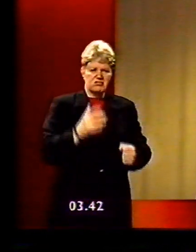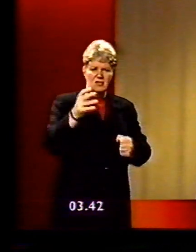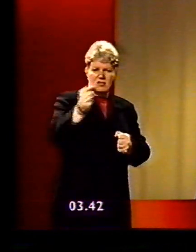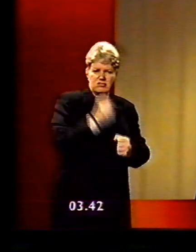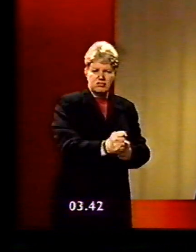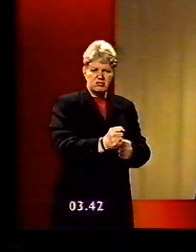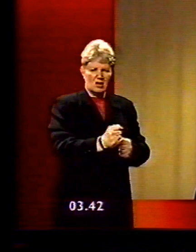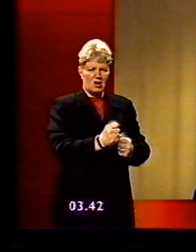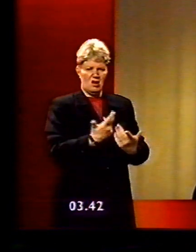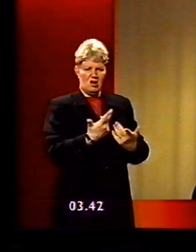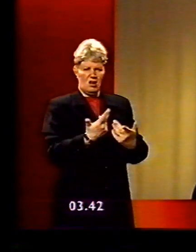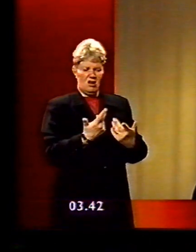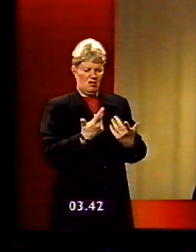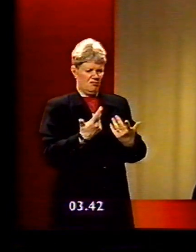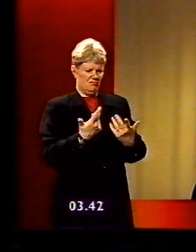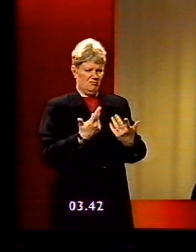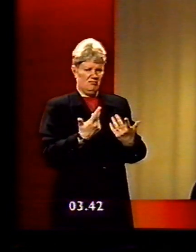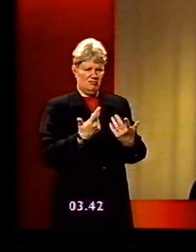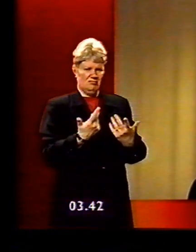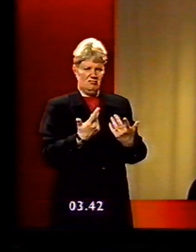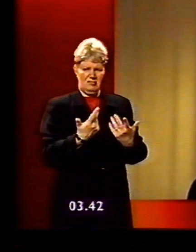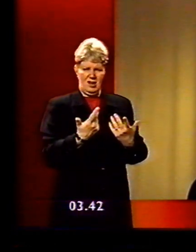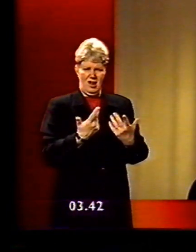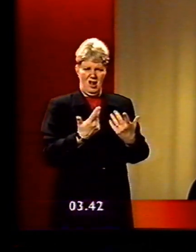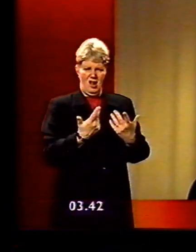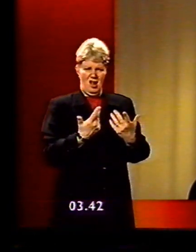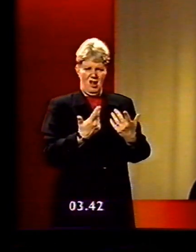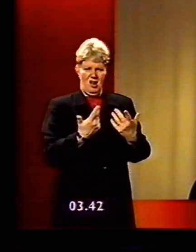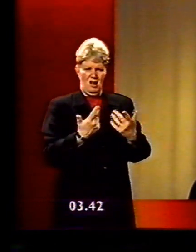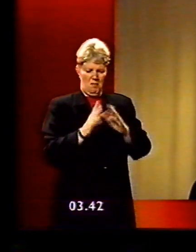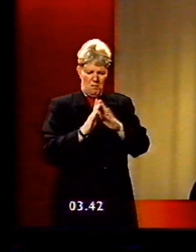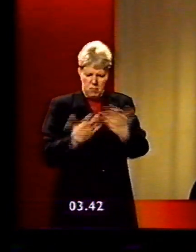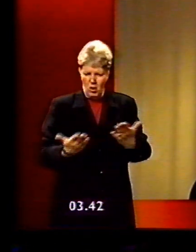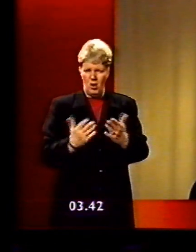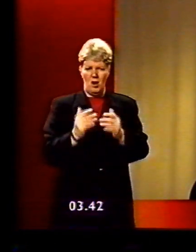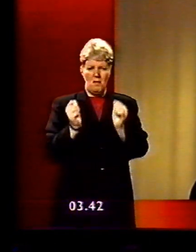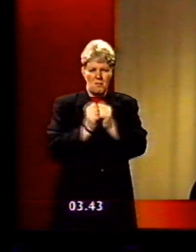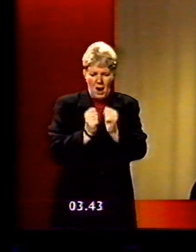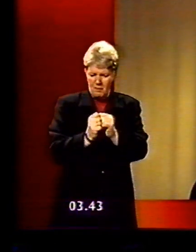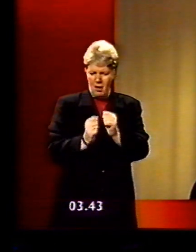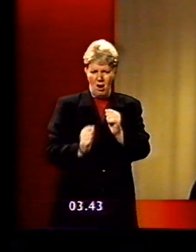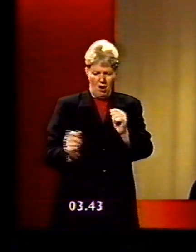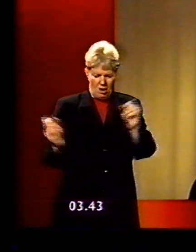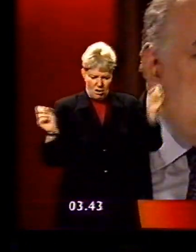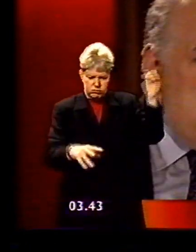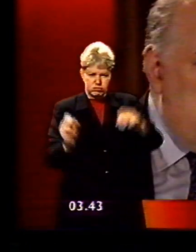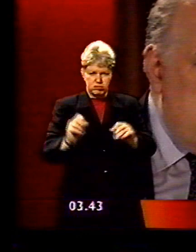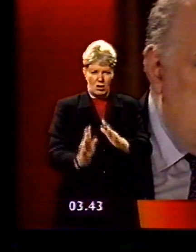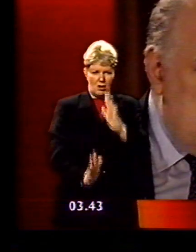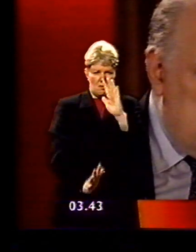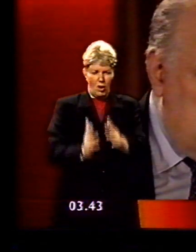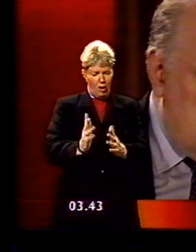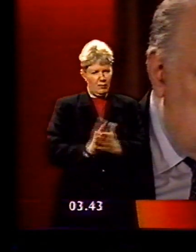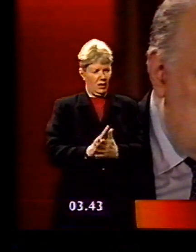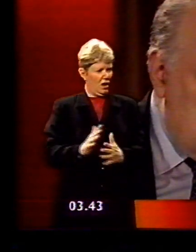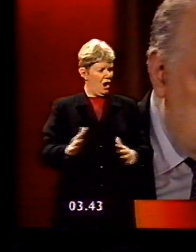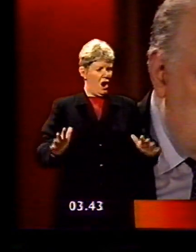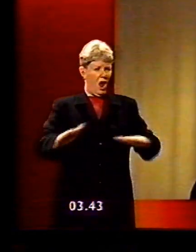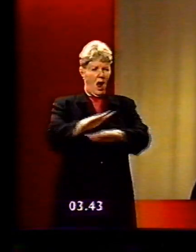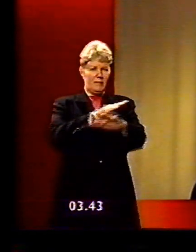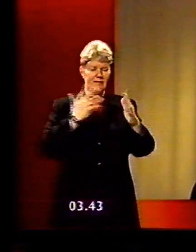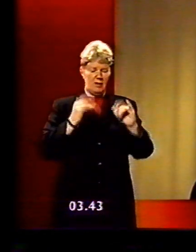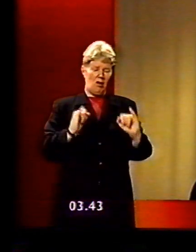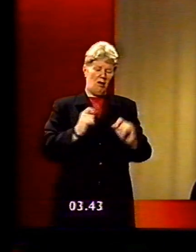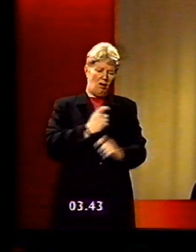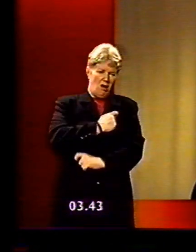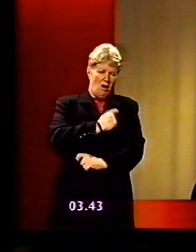little bit that people were being pulled out of their homes, that piles of books and papers were being burned. And it was a terrifying atmosphere. It was a